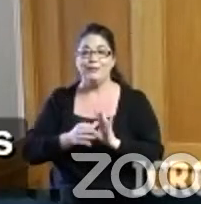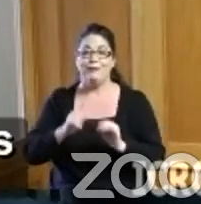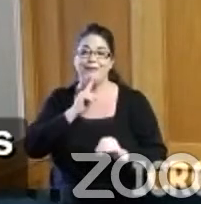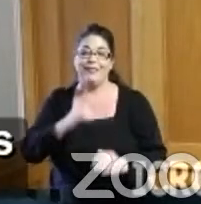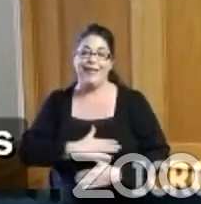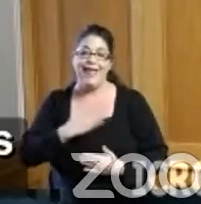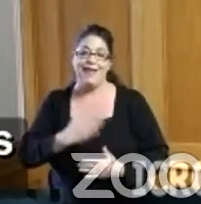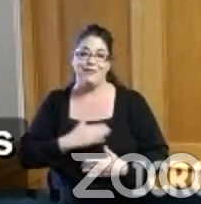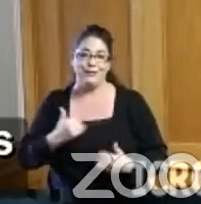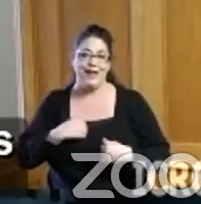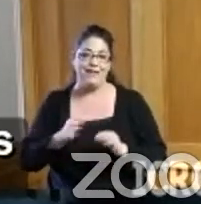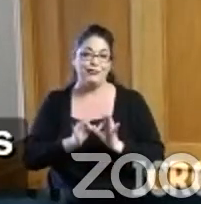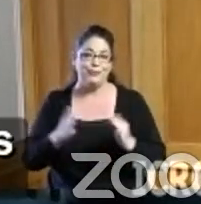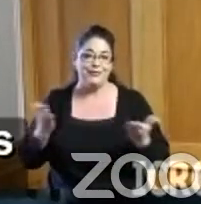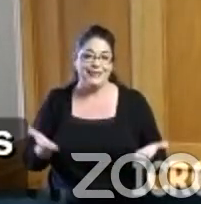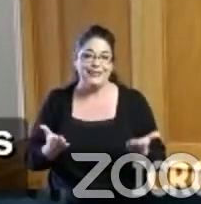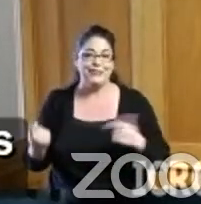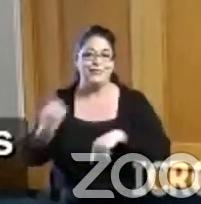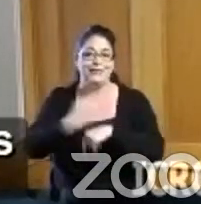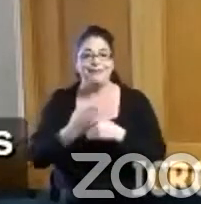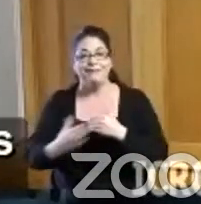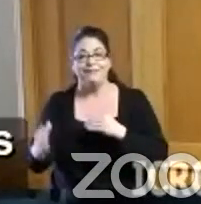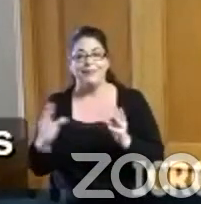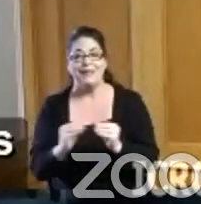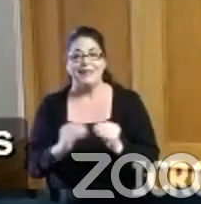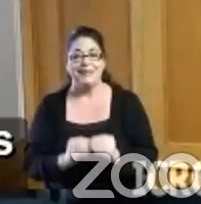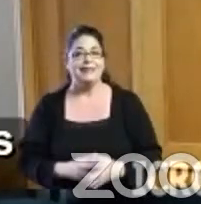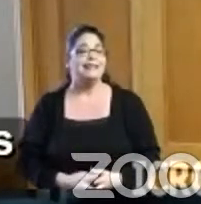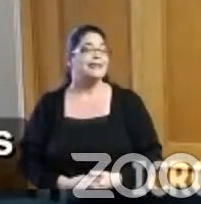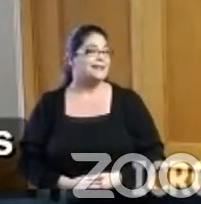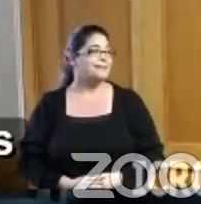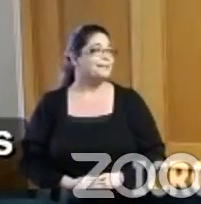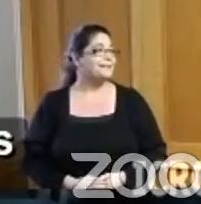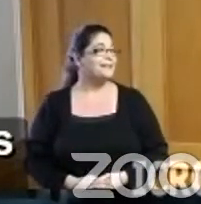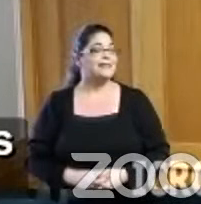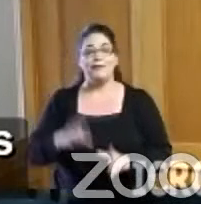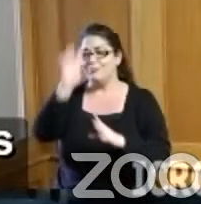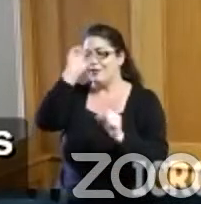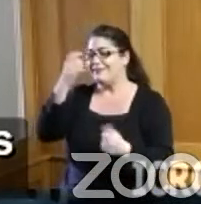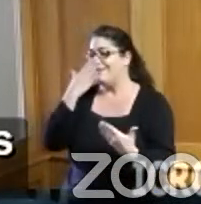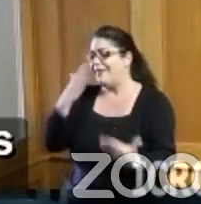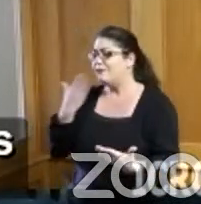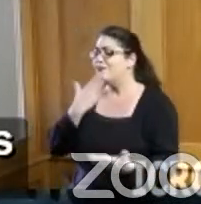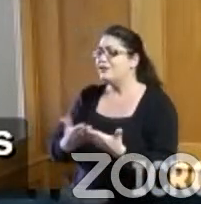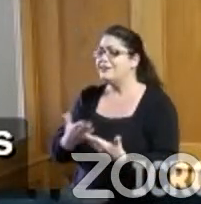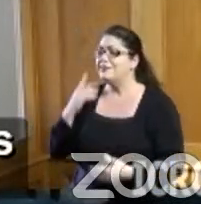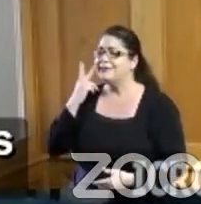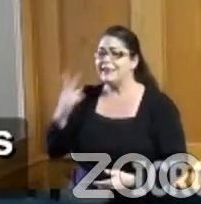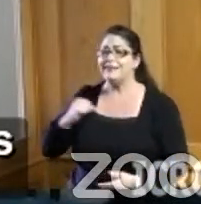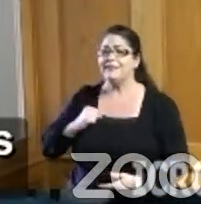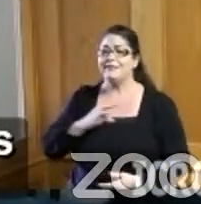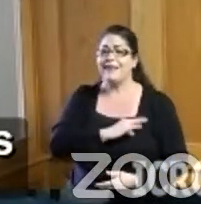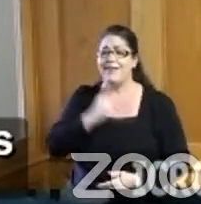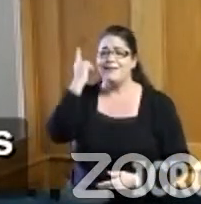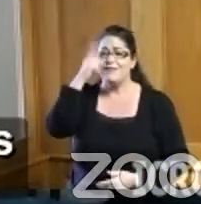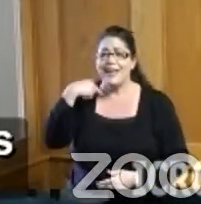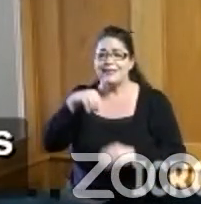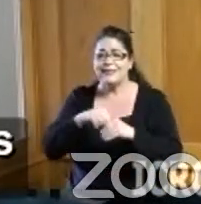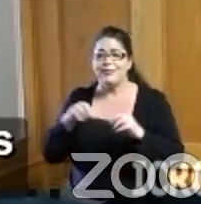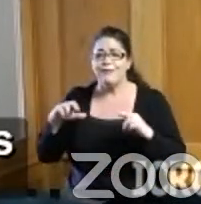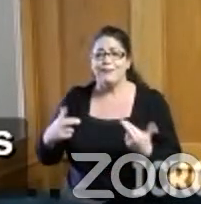are having her present now at our meetings. Absolutely. It's so good to see staff here. But I promise you, if you come